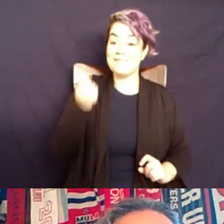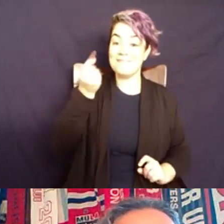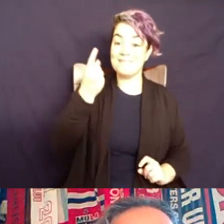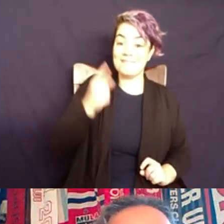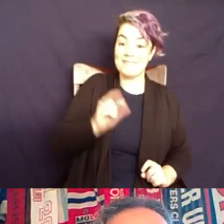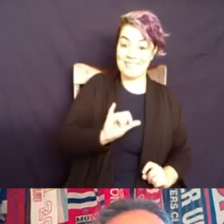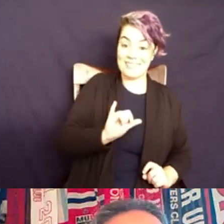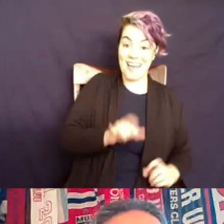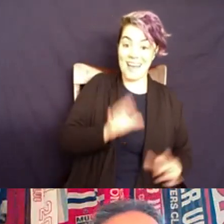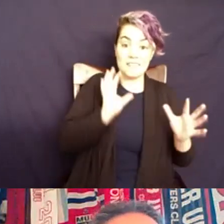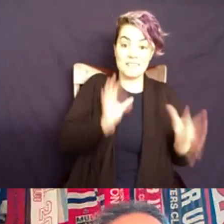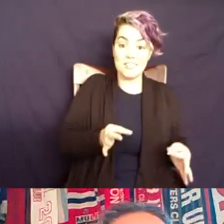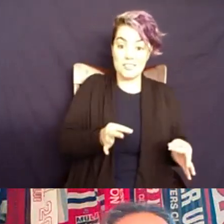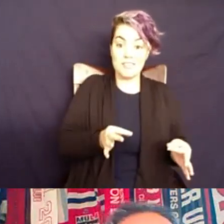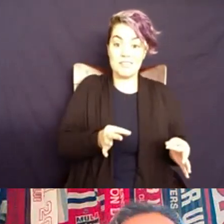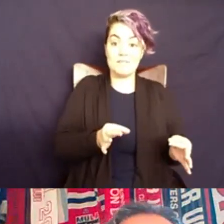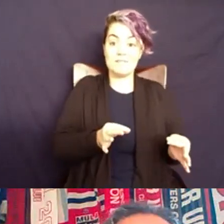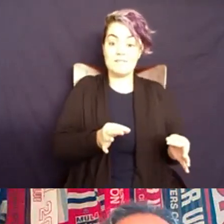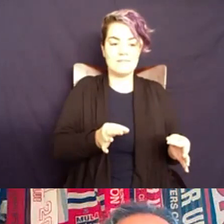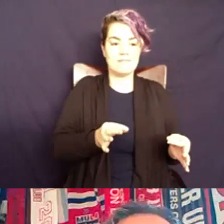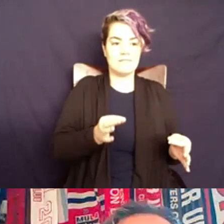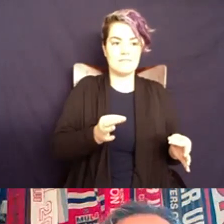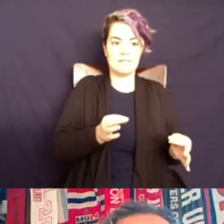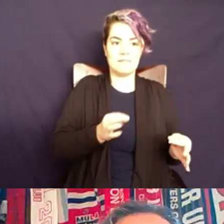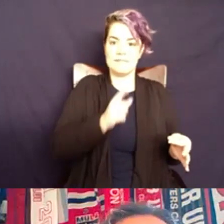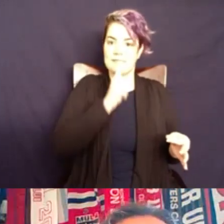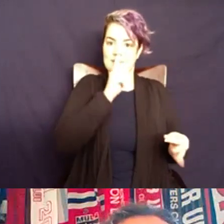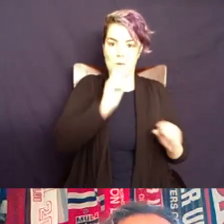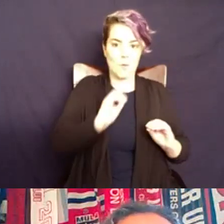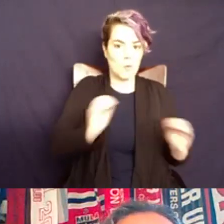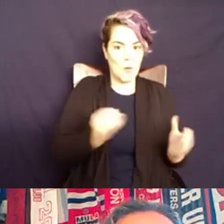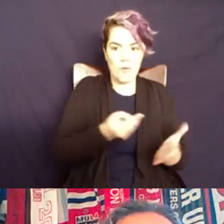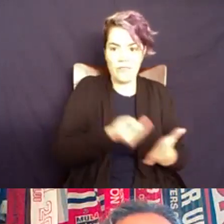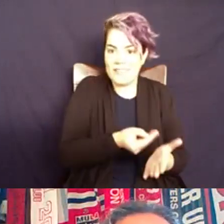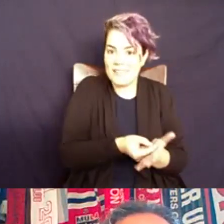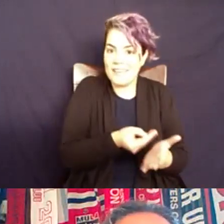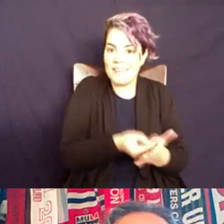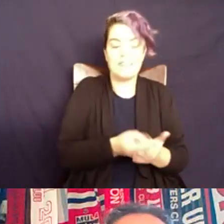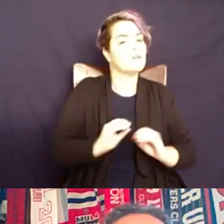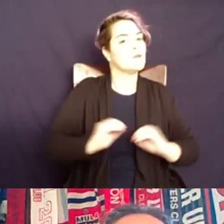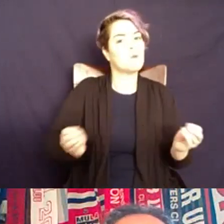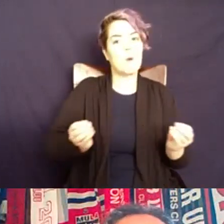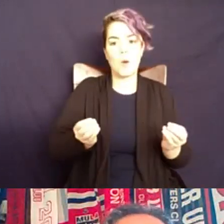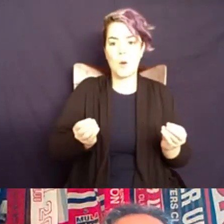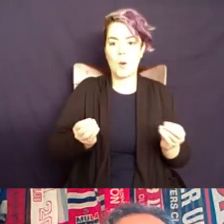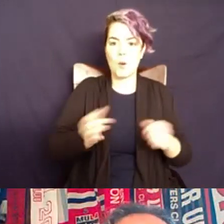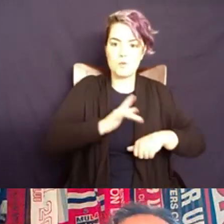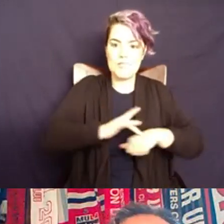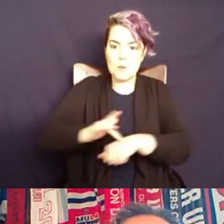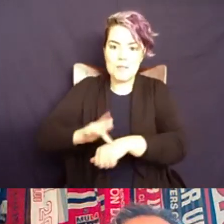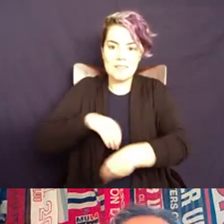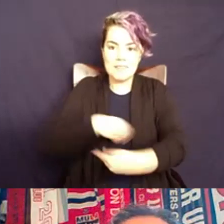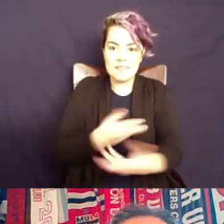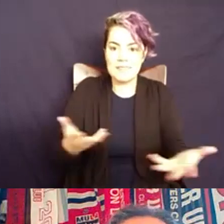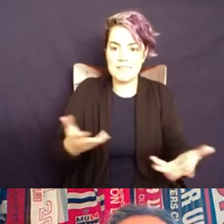resources. So that's always a challenge. And I think Jennifer can probably talk more to that when you're doing